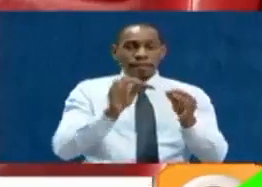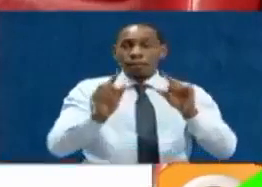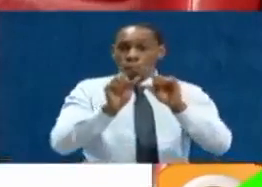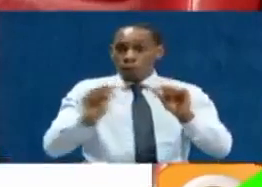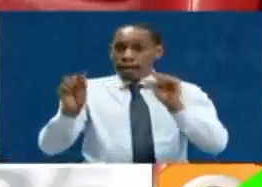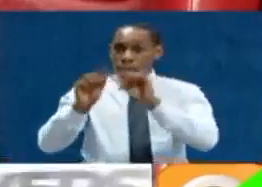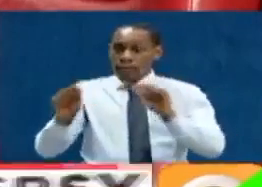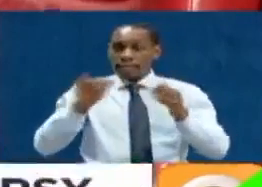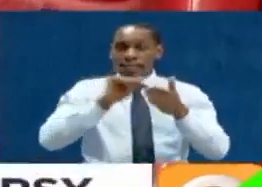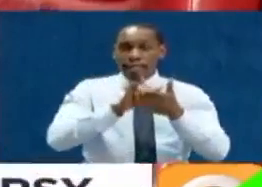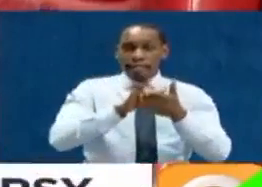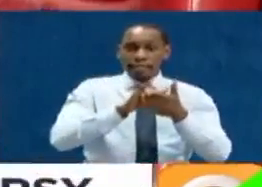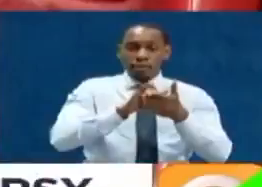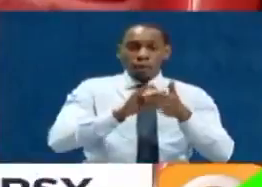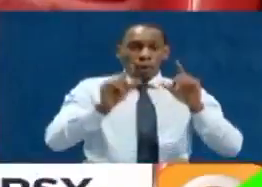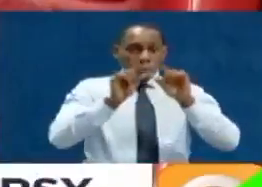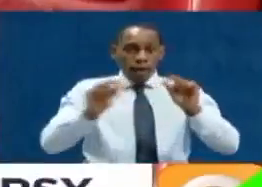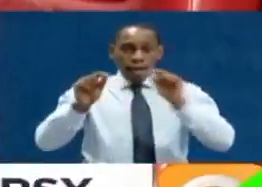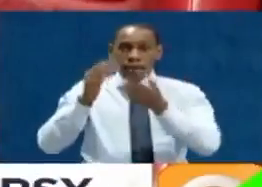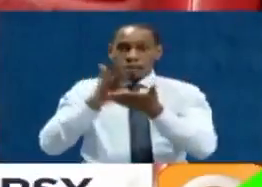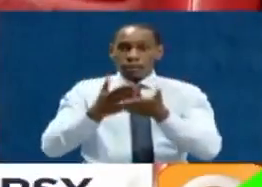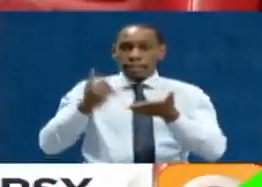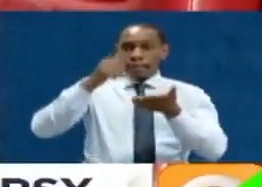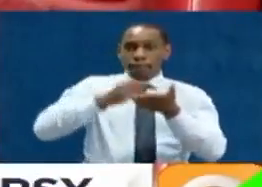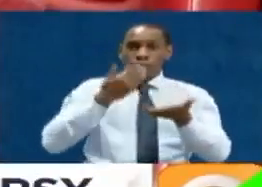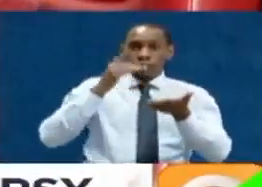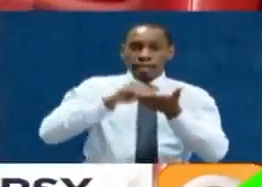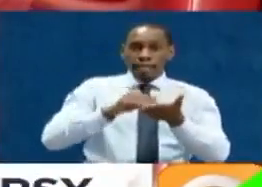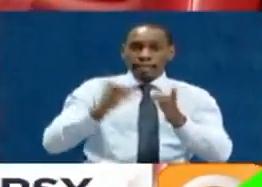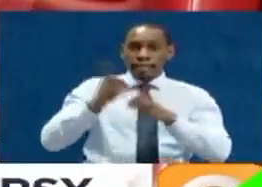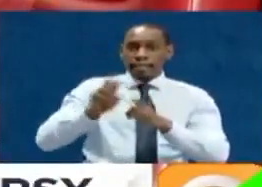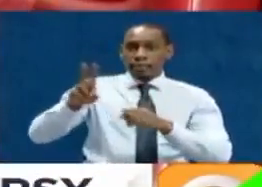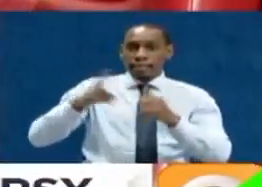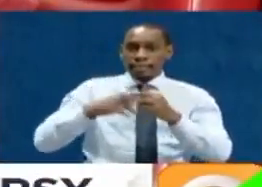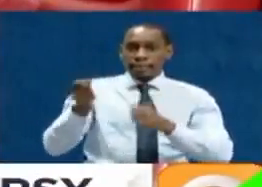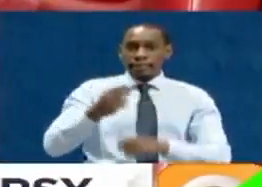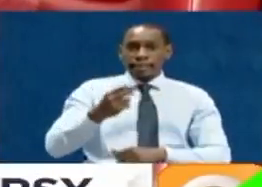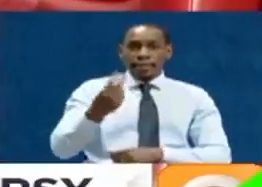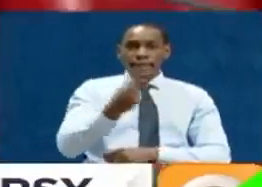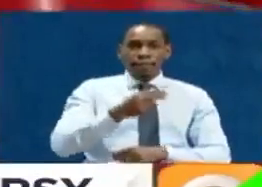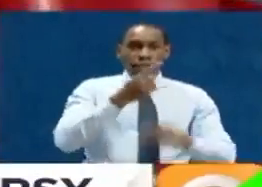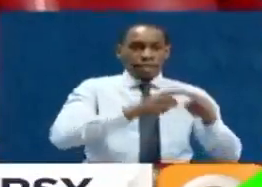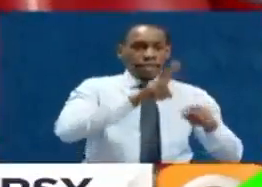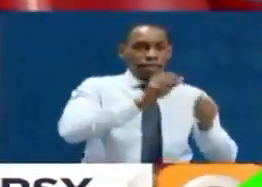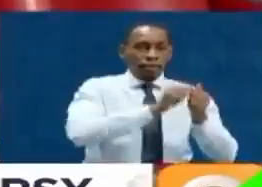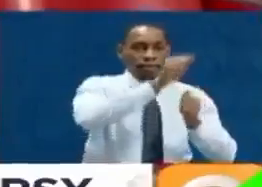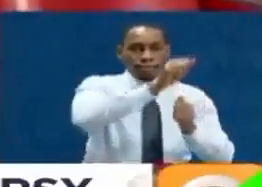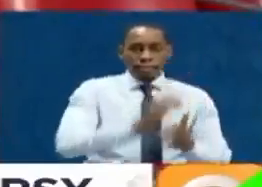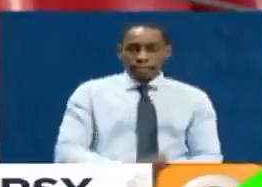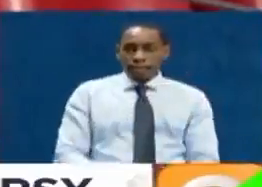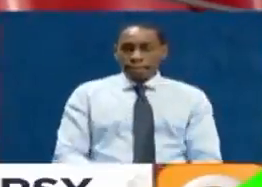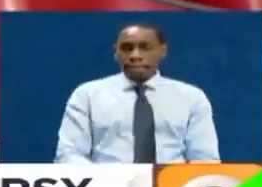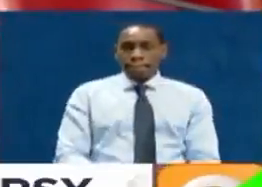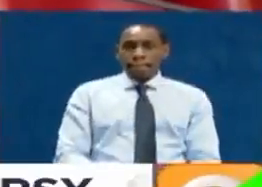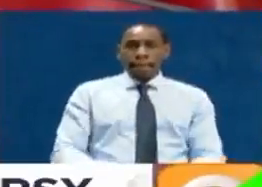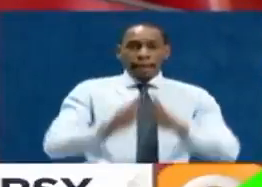facts. Which set of facts are in the letter of 27th February 2015? Funders direct